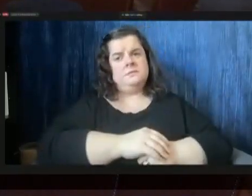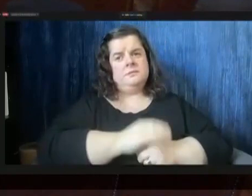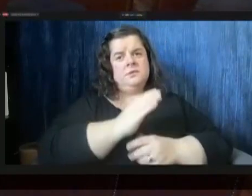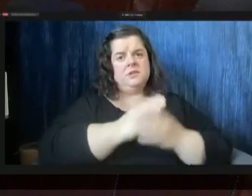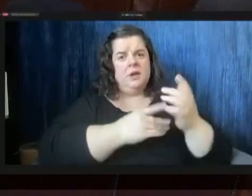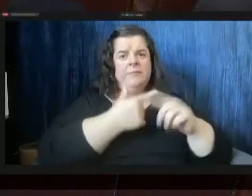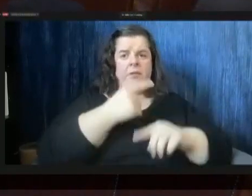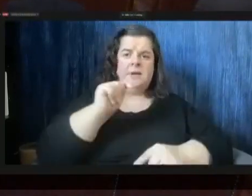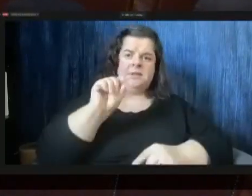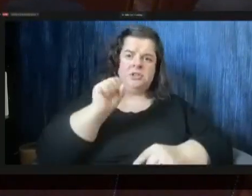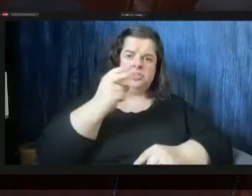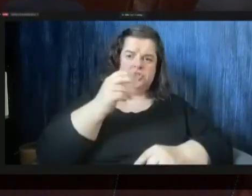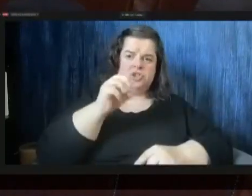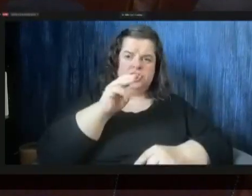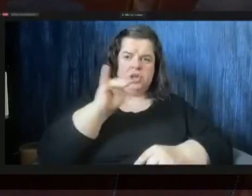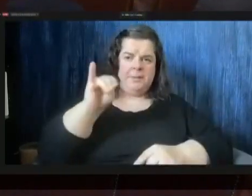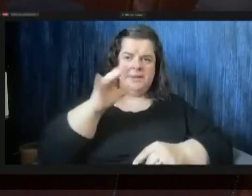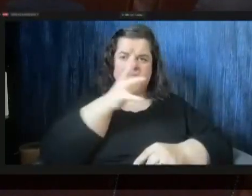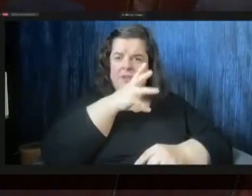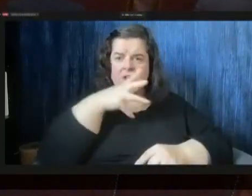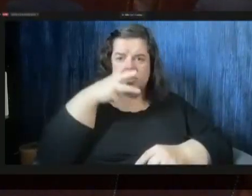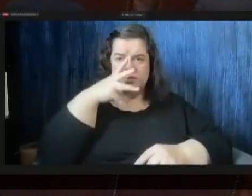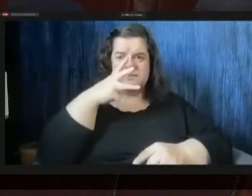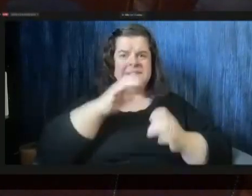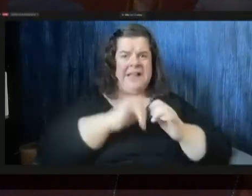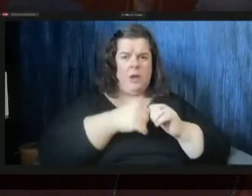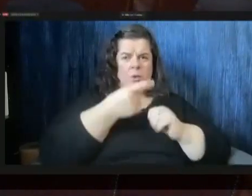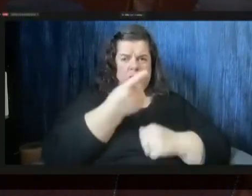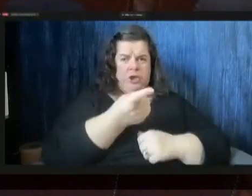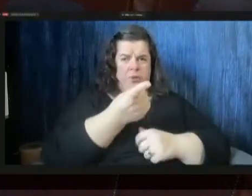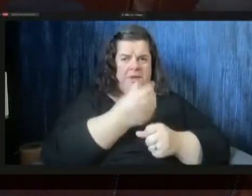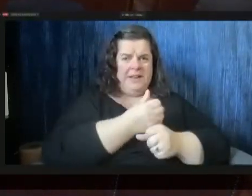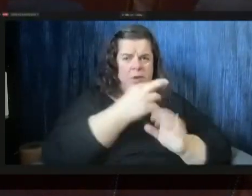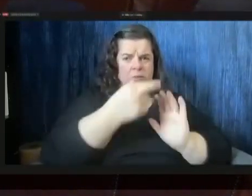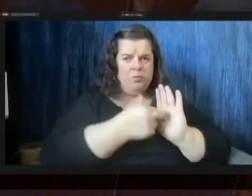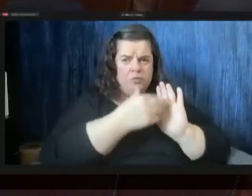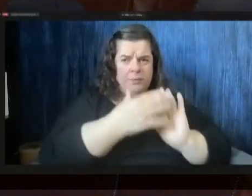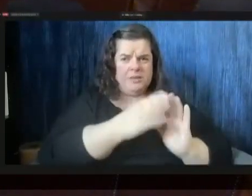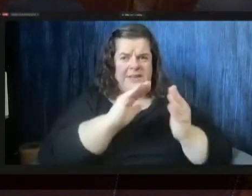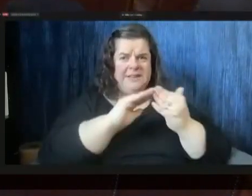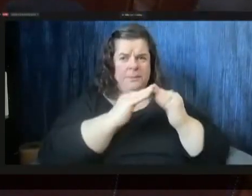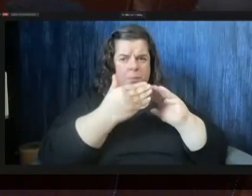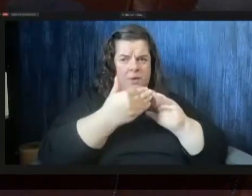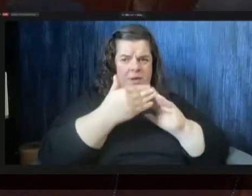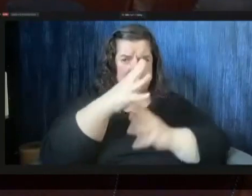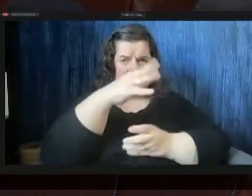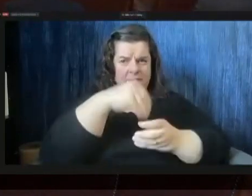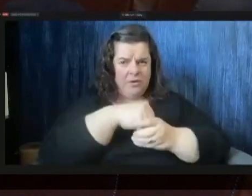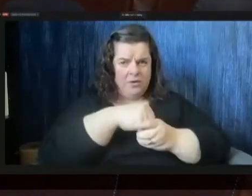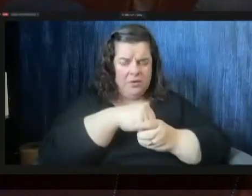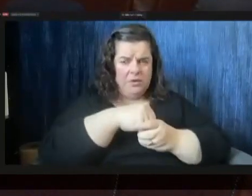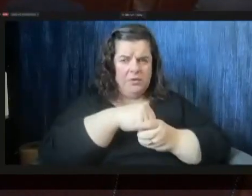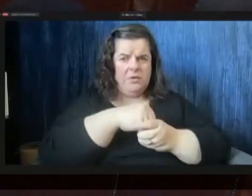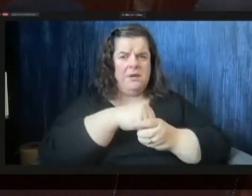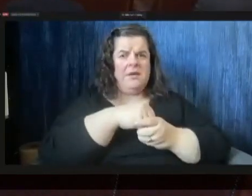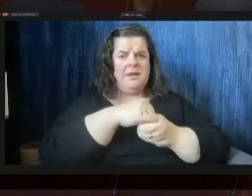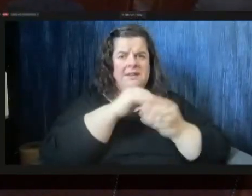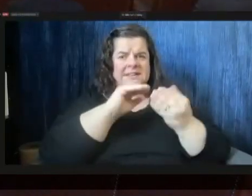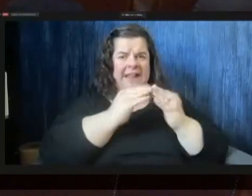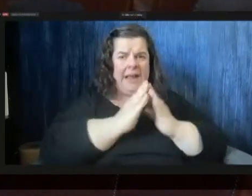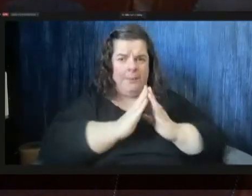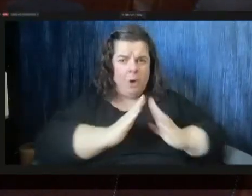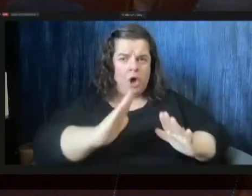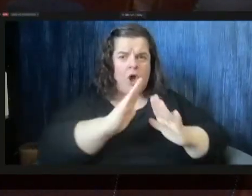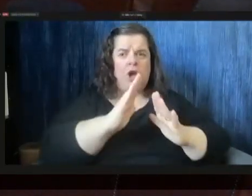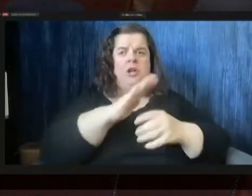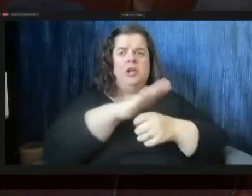Shenley Farms and so forth. So how are you going to get representative community input, neighborhood resident input,